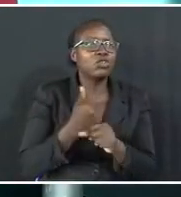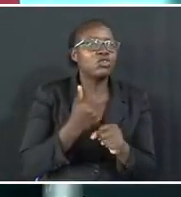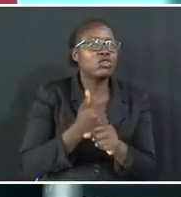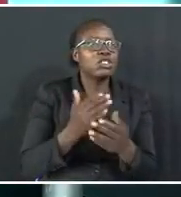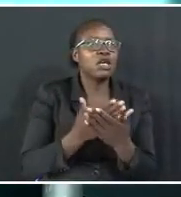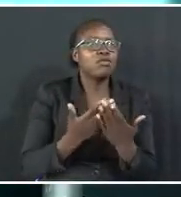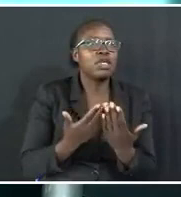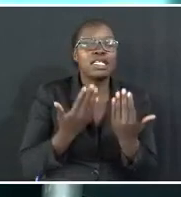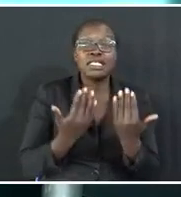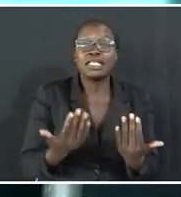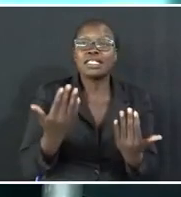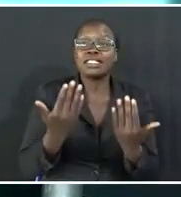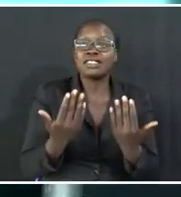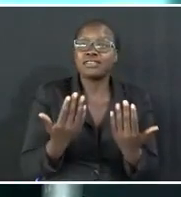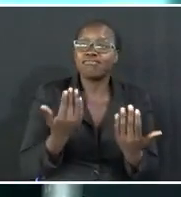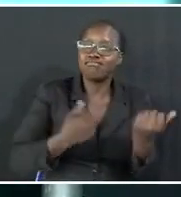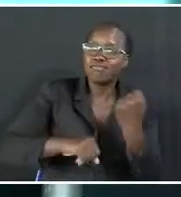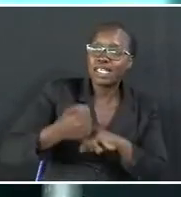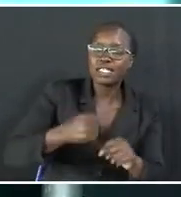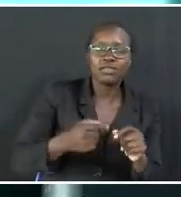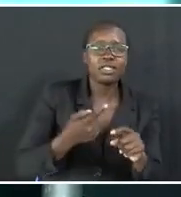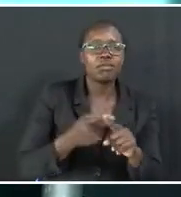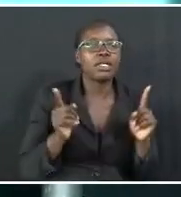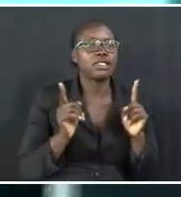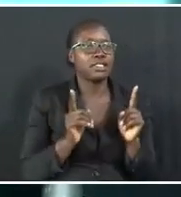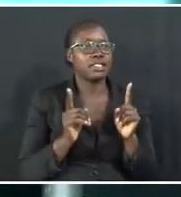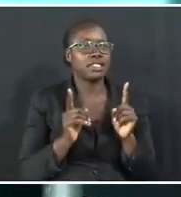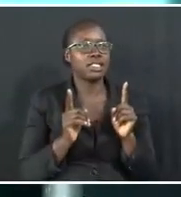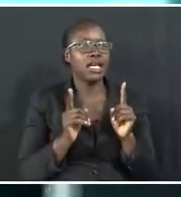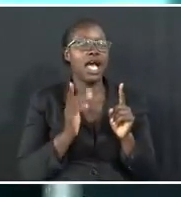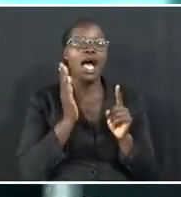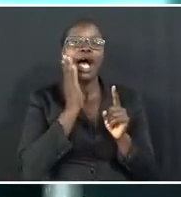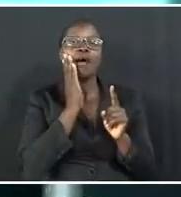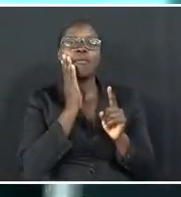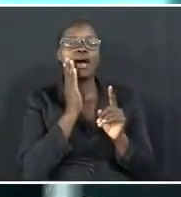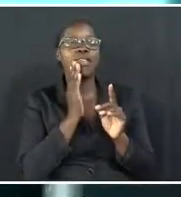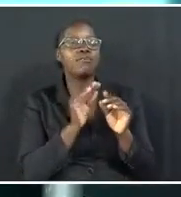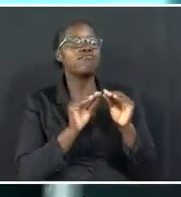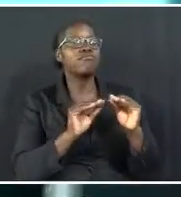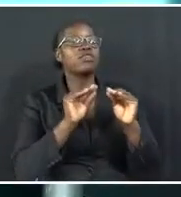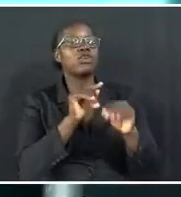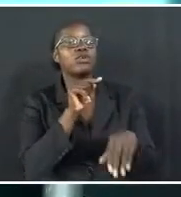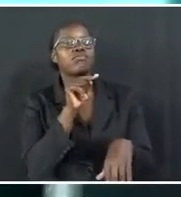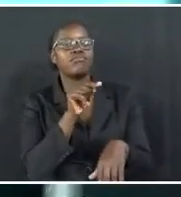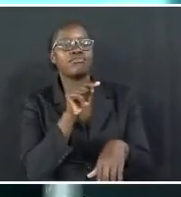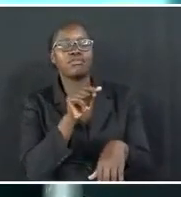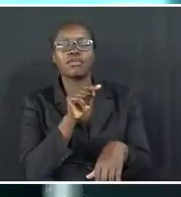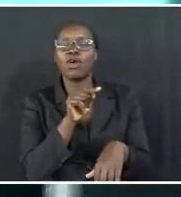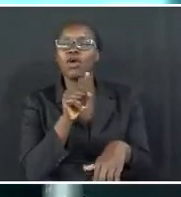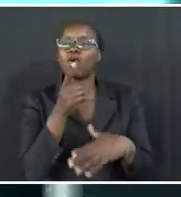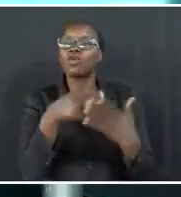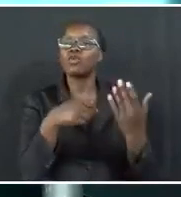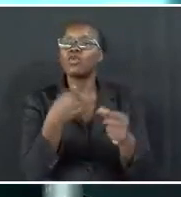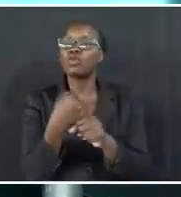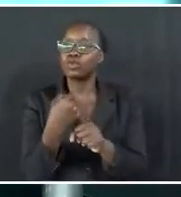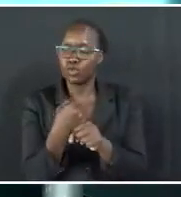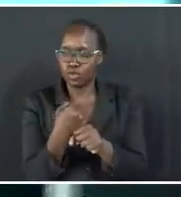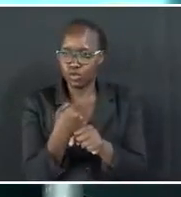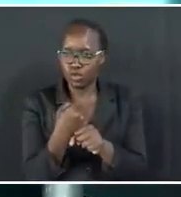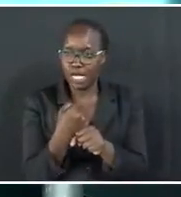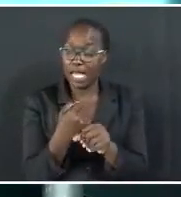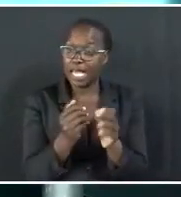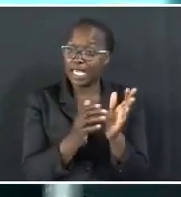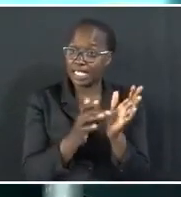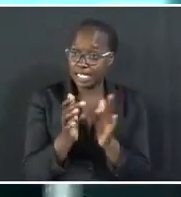some childish things. But his mother instructed him on what to do.